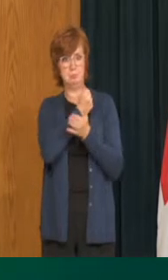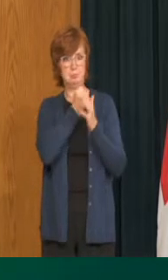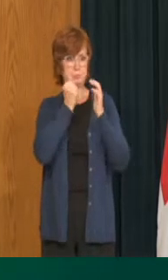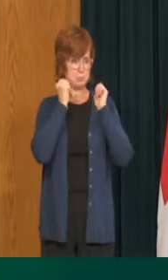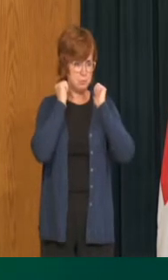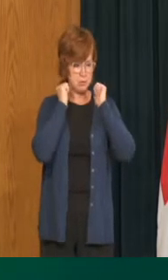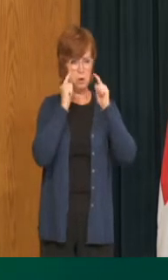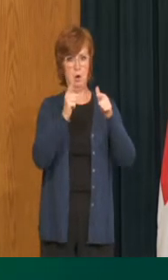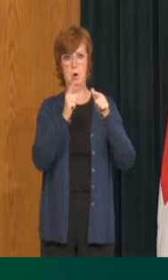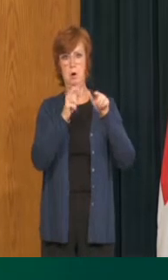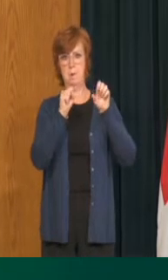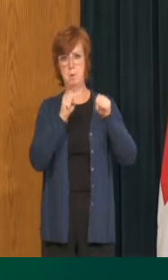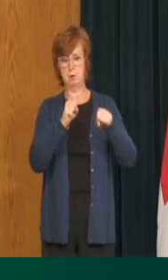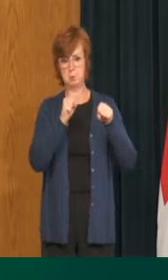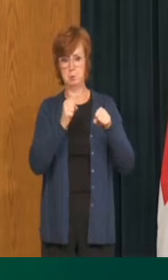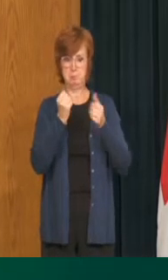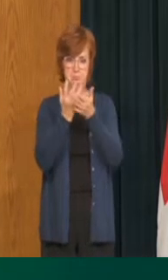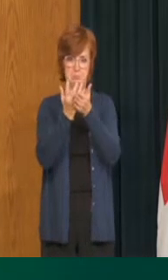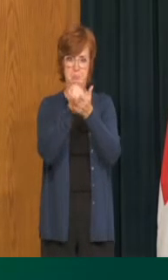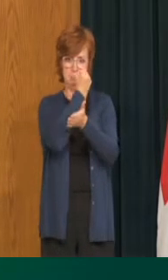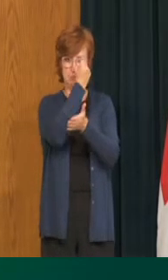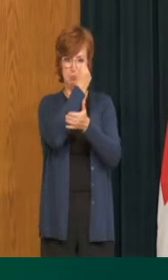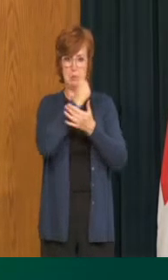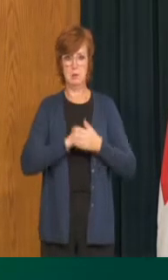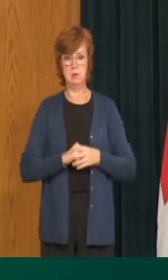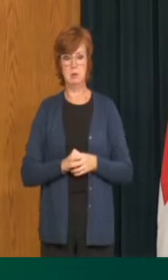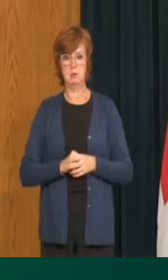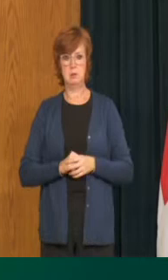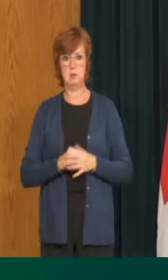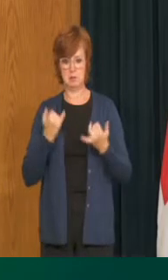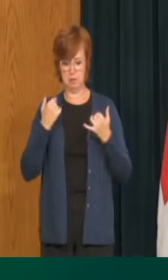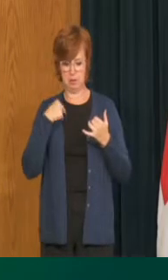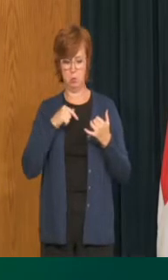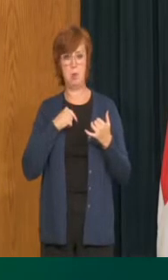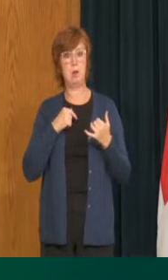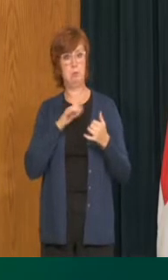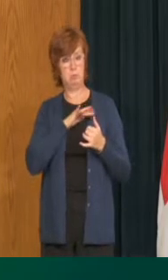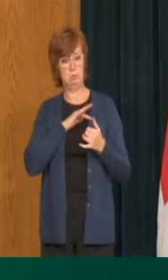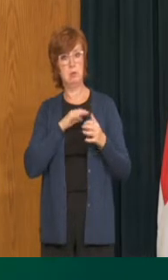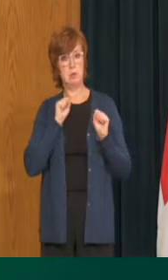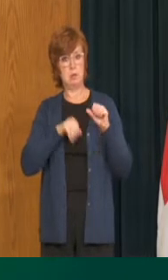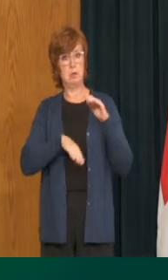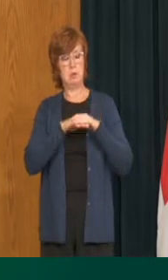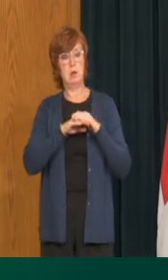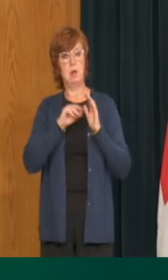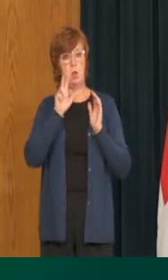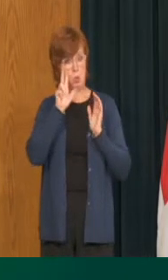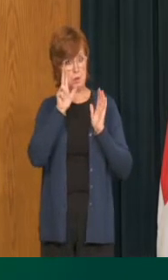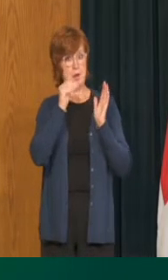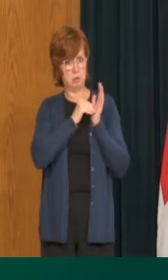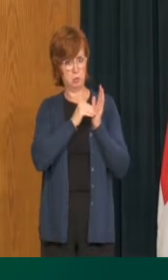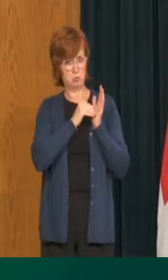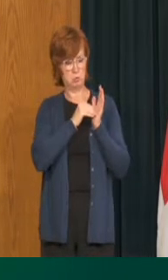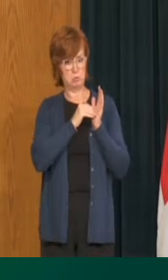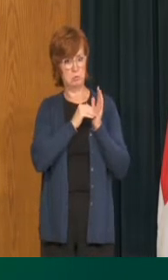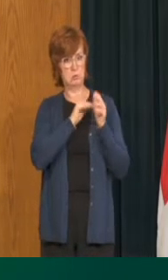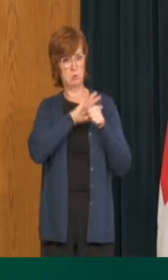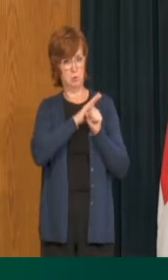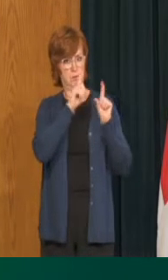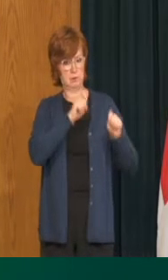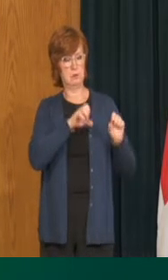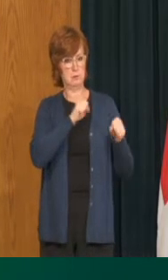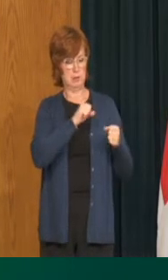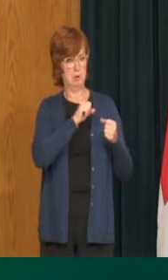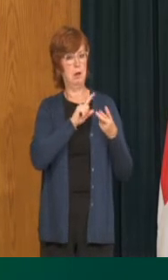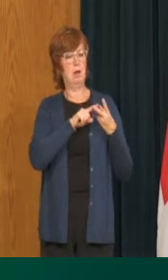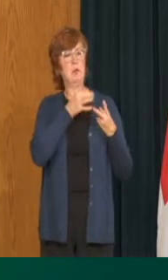testing capacity here in the province. We are at a capacity today where we can achieve 3,000 tests in short order. We'll be able to